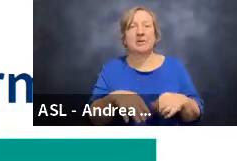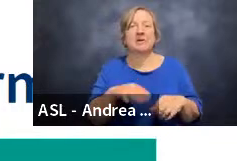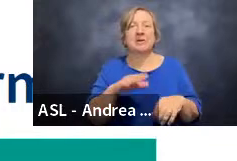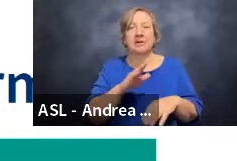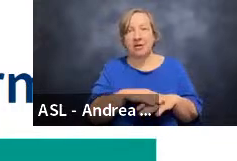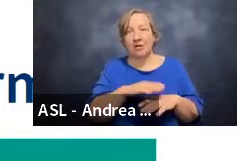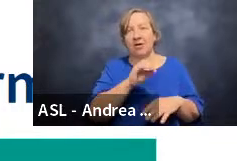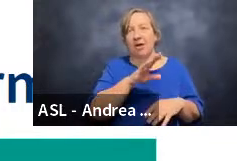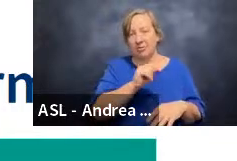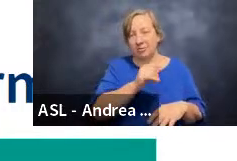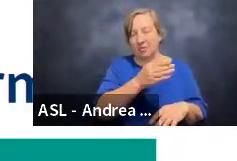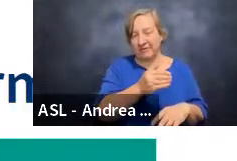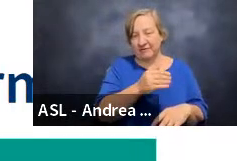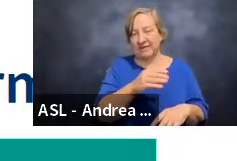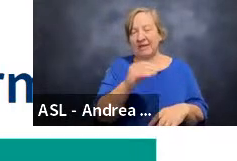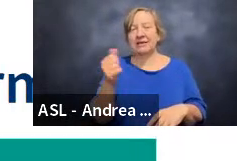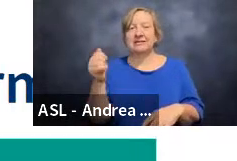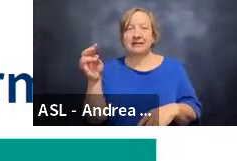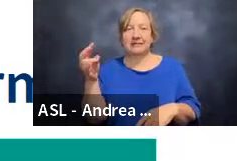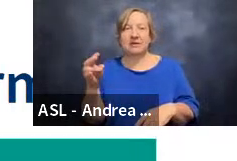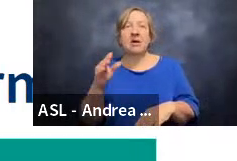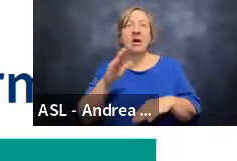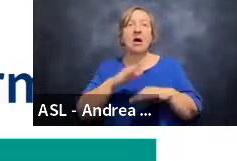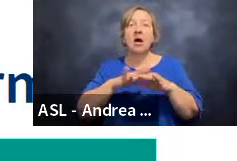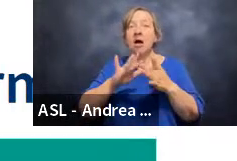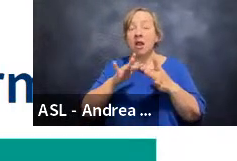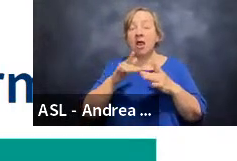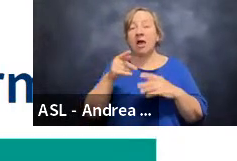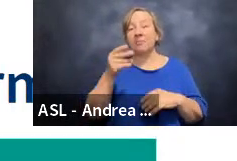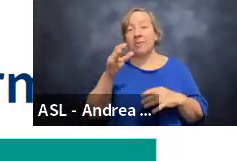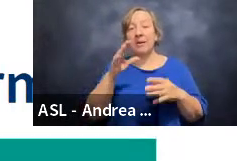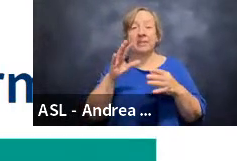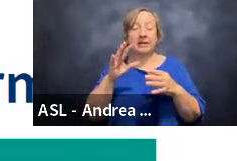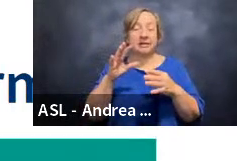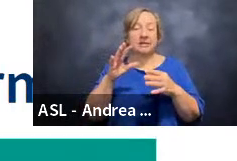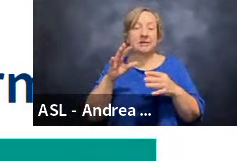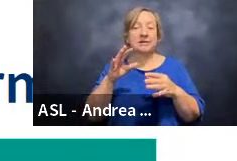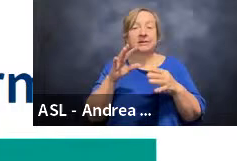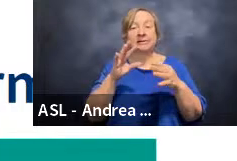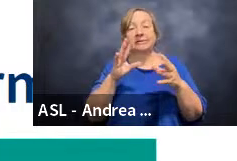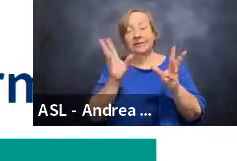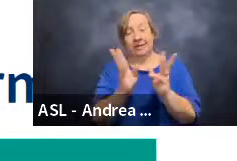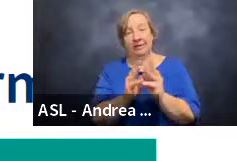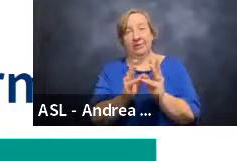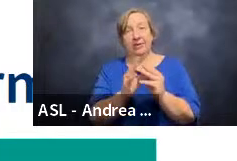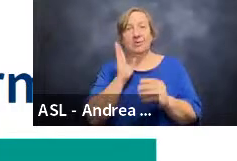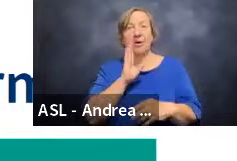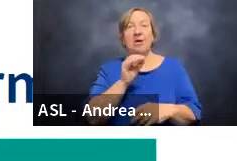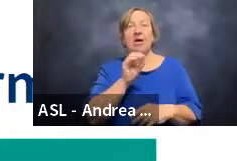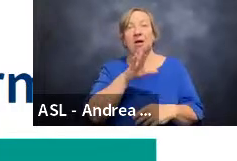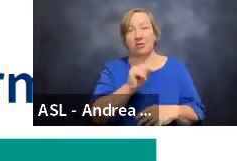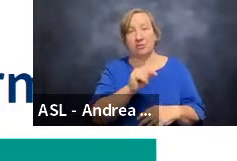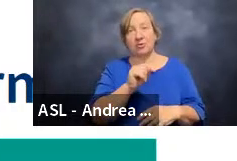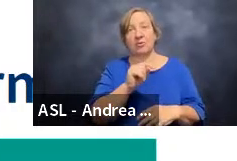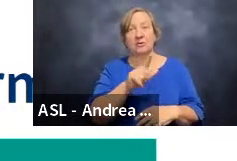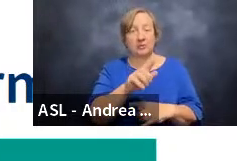17th. Virtual public hearings, we're going to also have two of those, October 26th and October